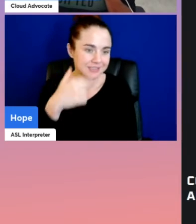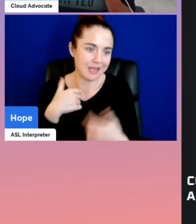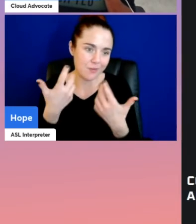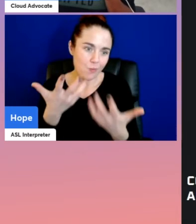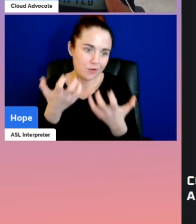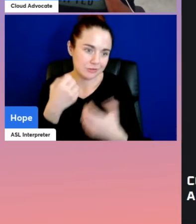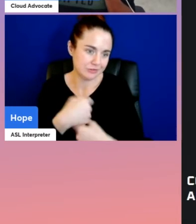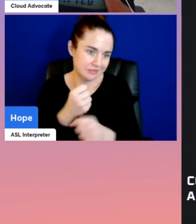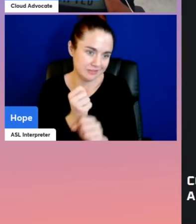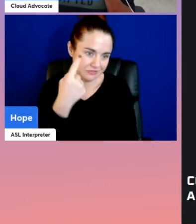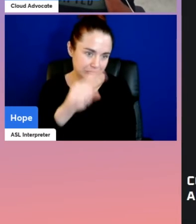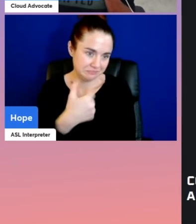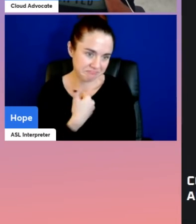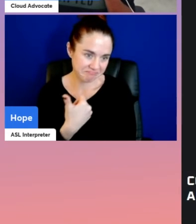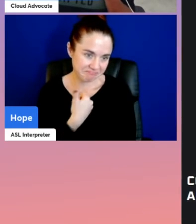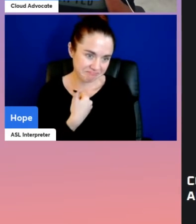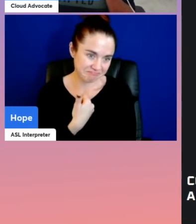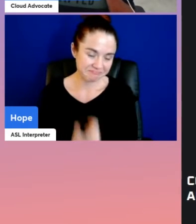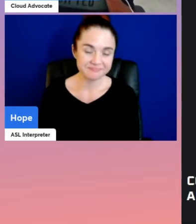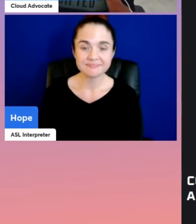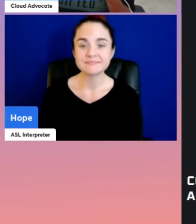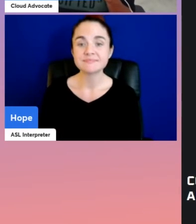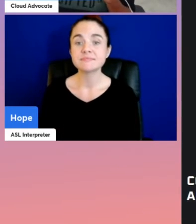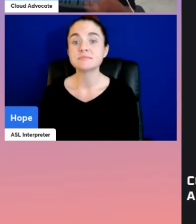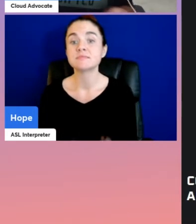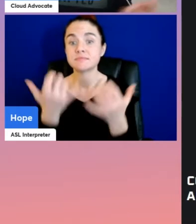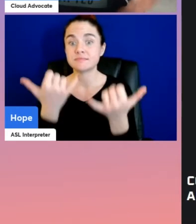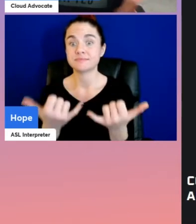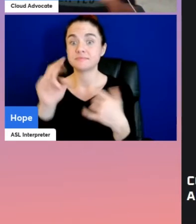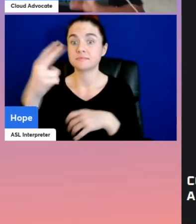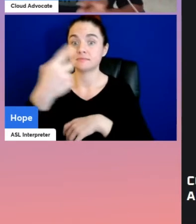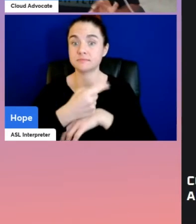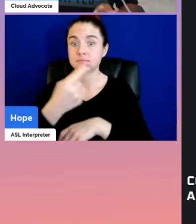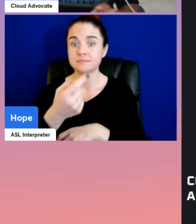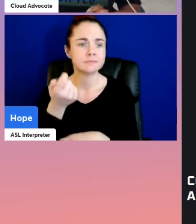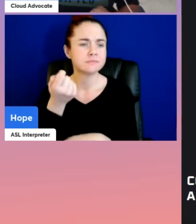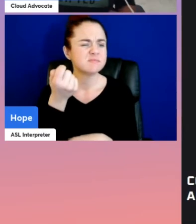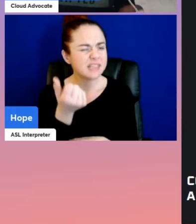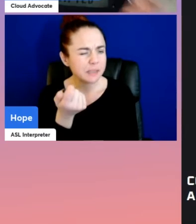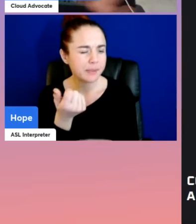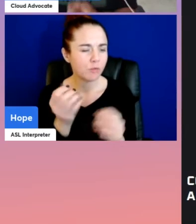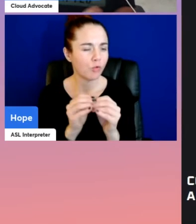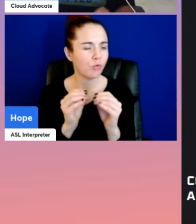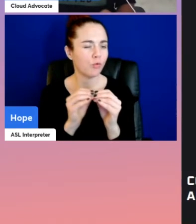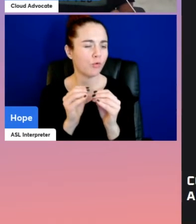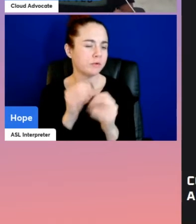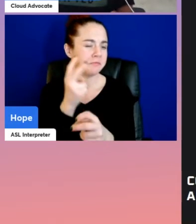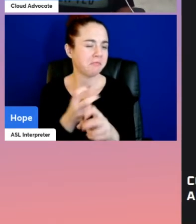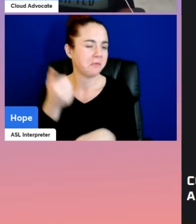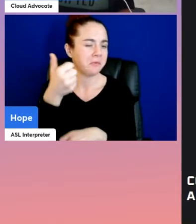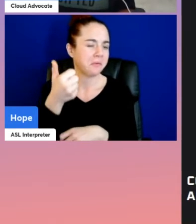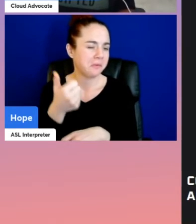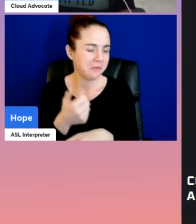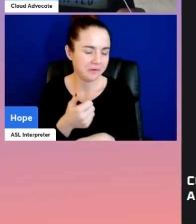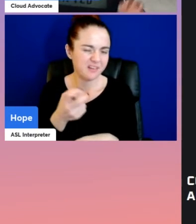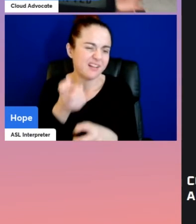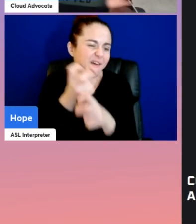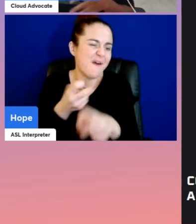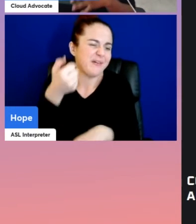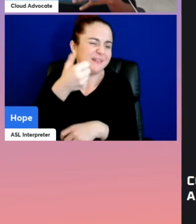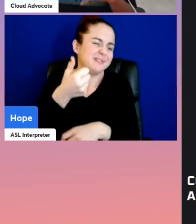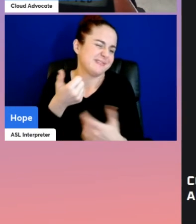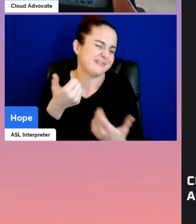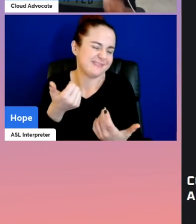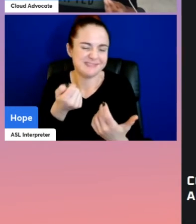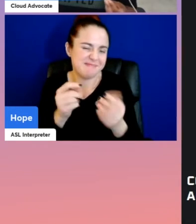myself. Let's see, day 2, it gets a little bit harder, just a little bit, not very much. Now we're going to